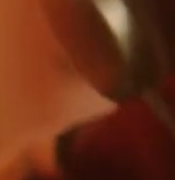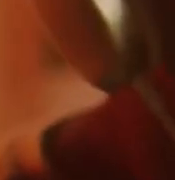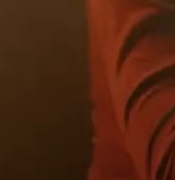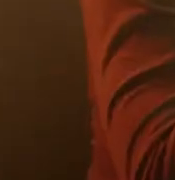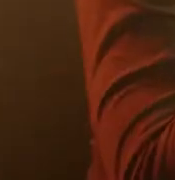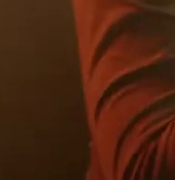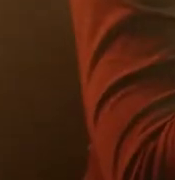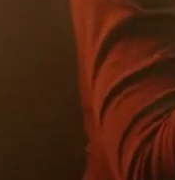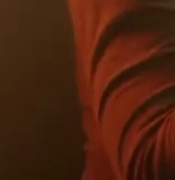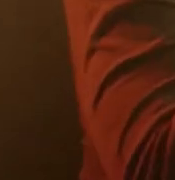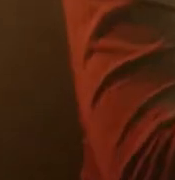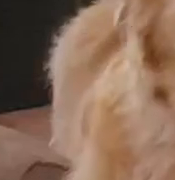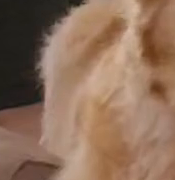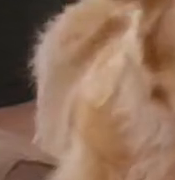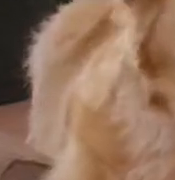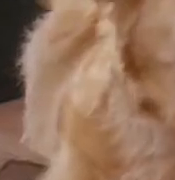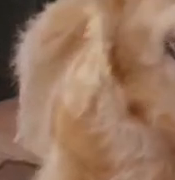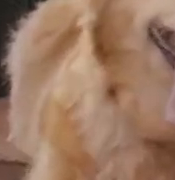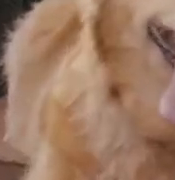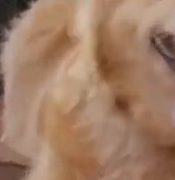They better look out below.